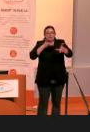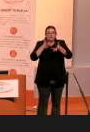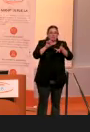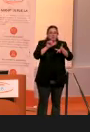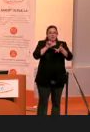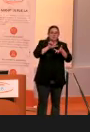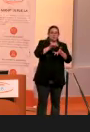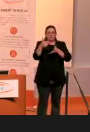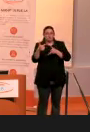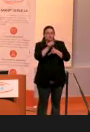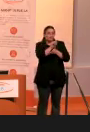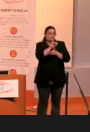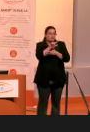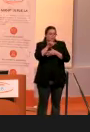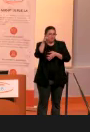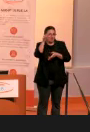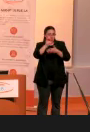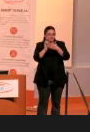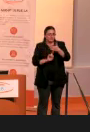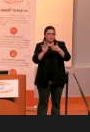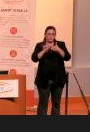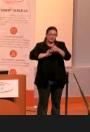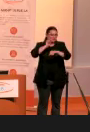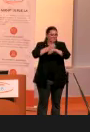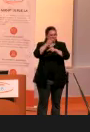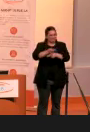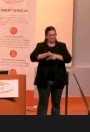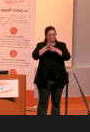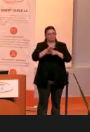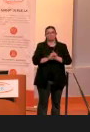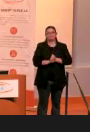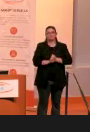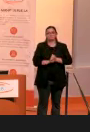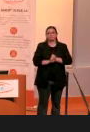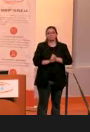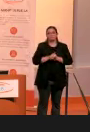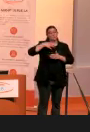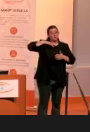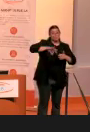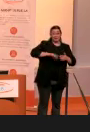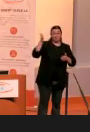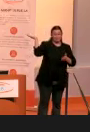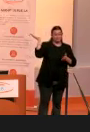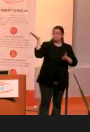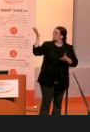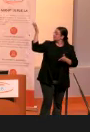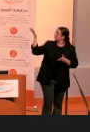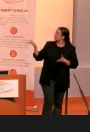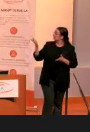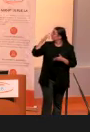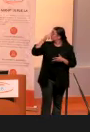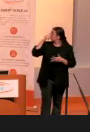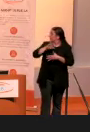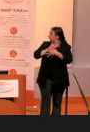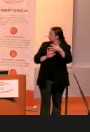trial designs. So the benefits of the alternative trial designs is that we have a